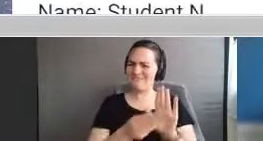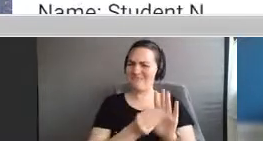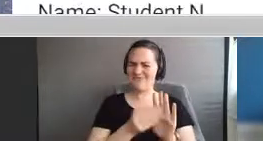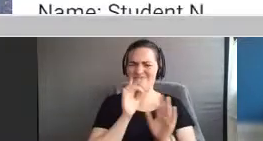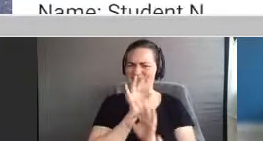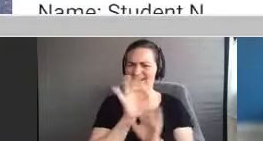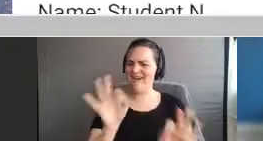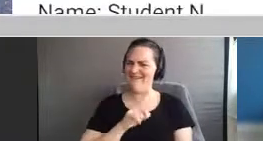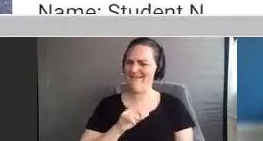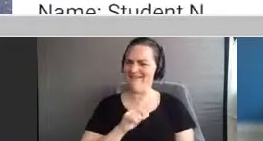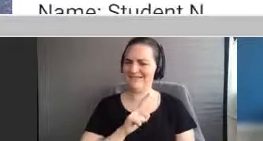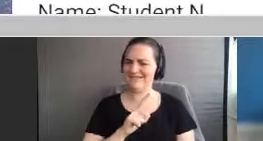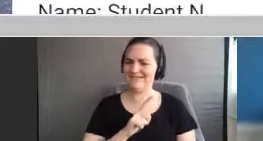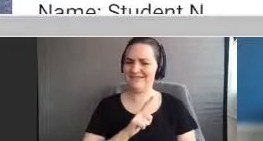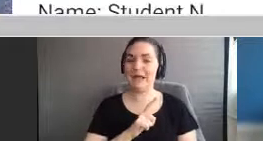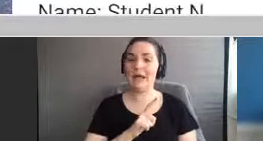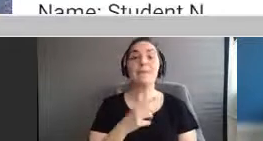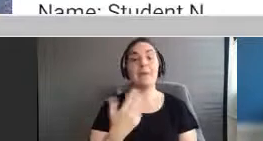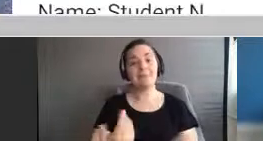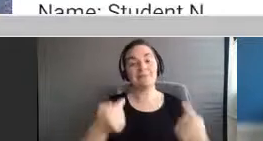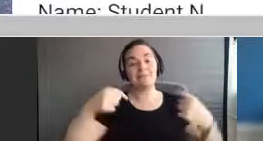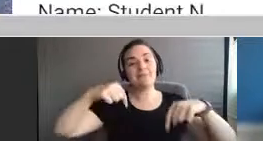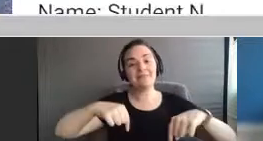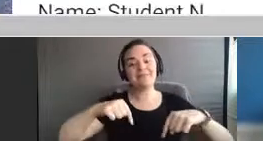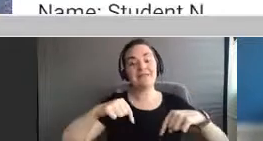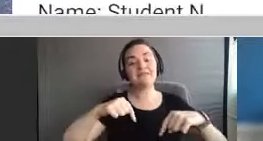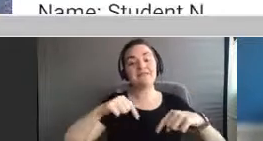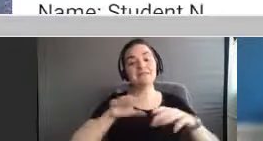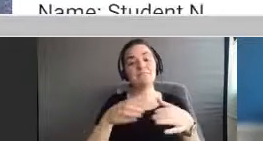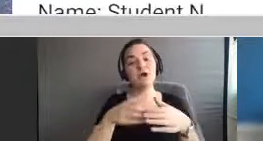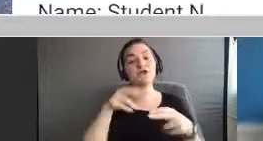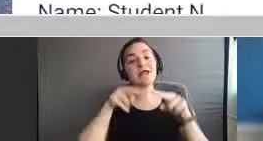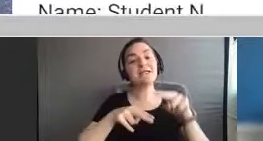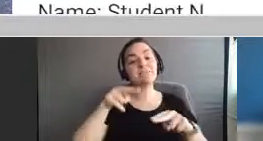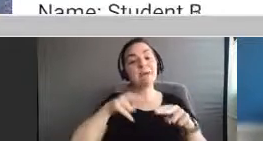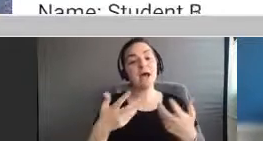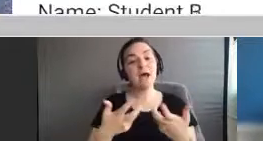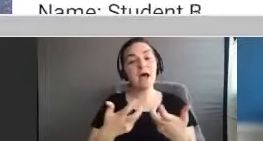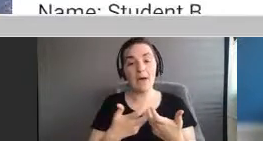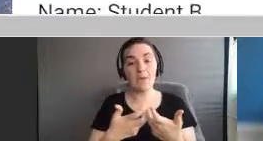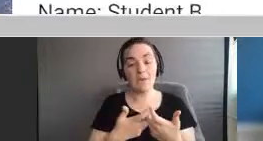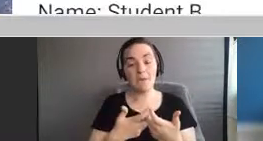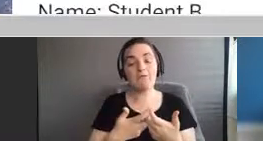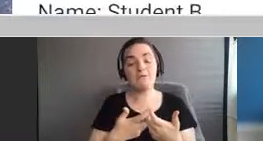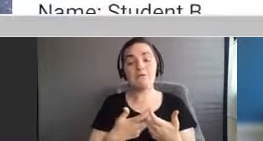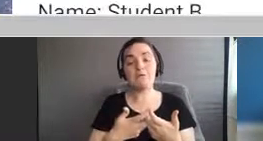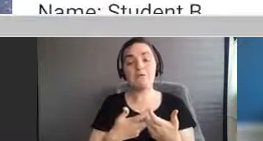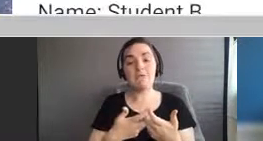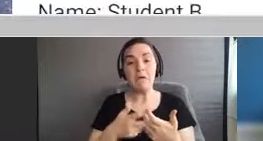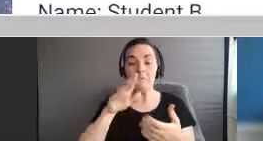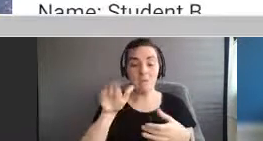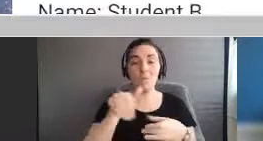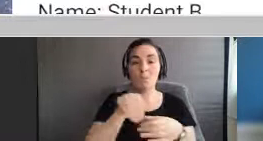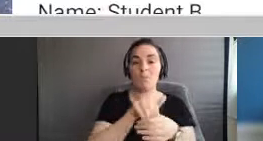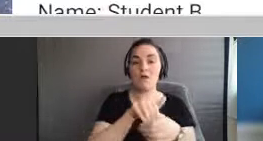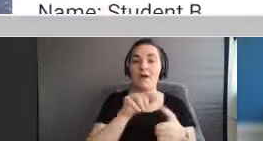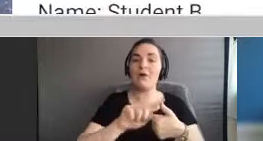as part of the assessment for this module, you are going to be doing an